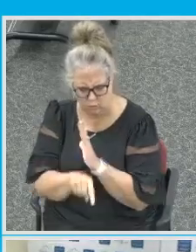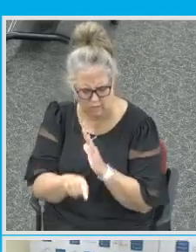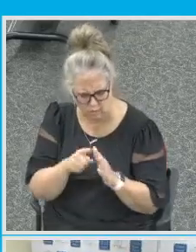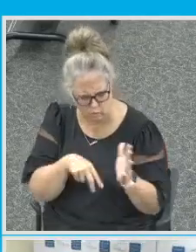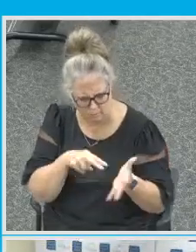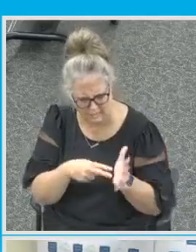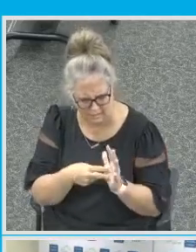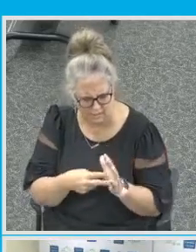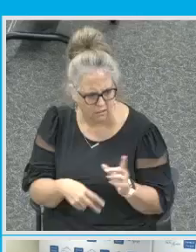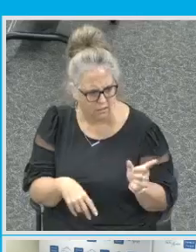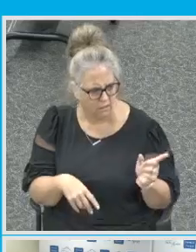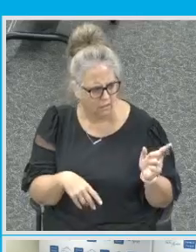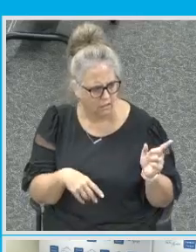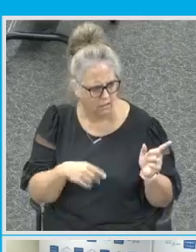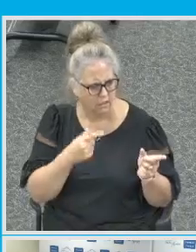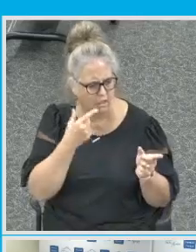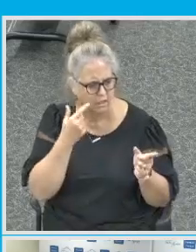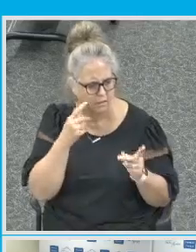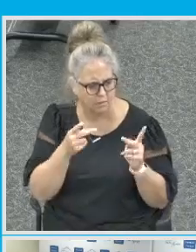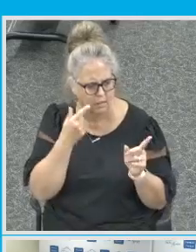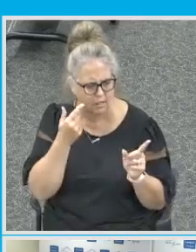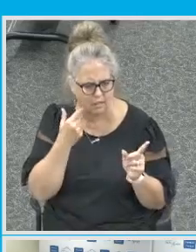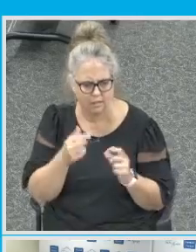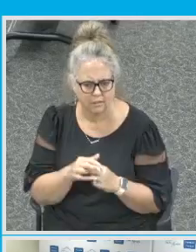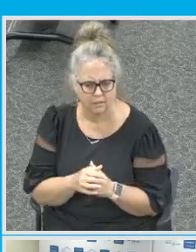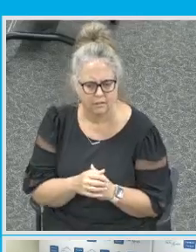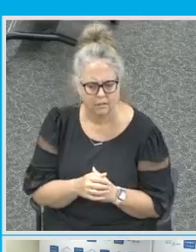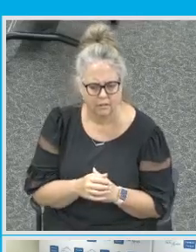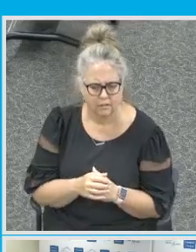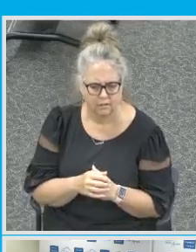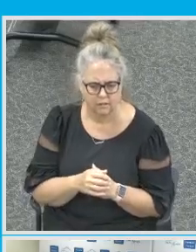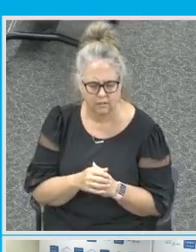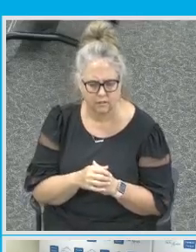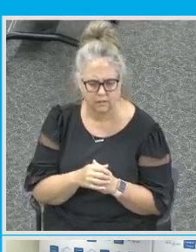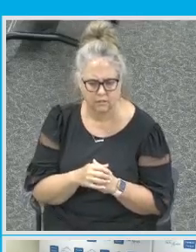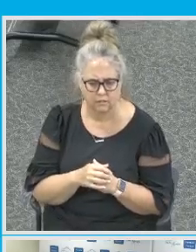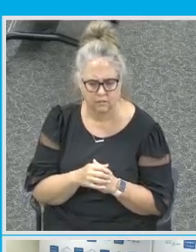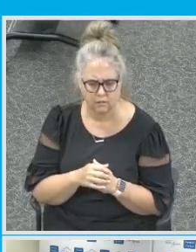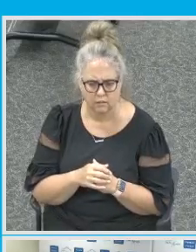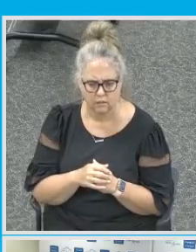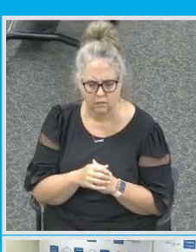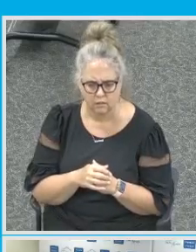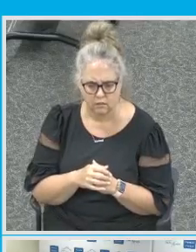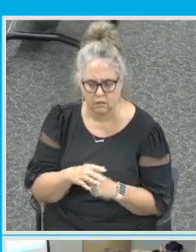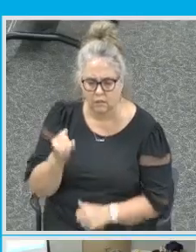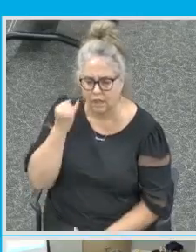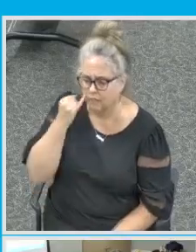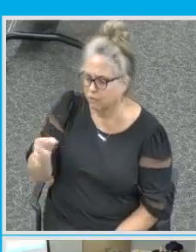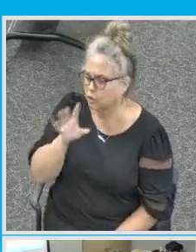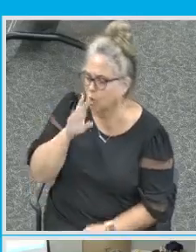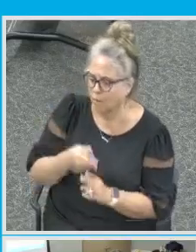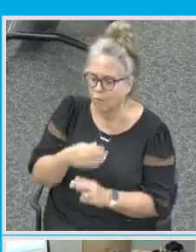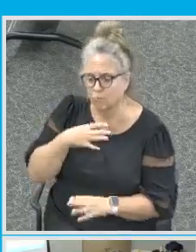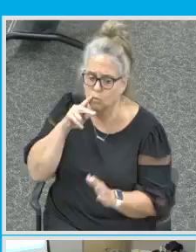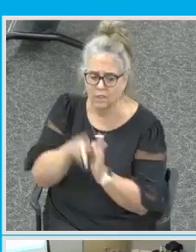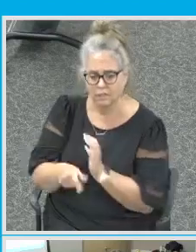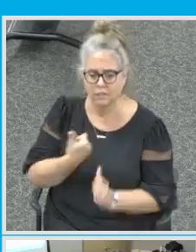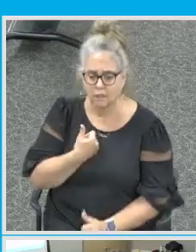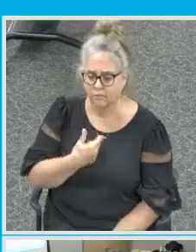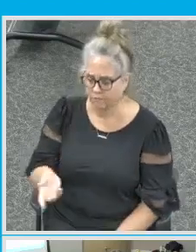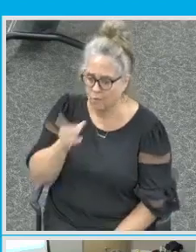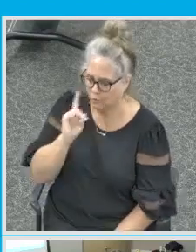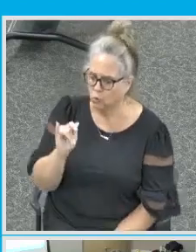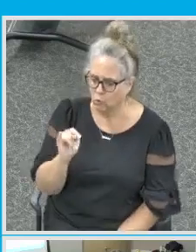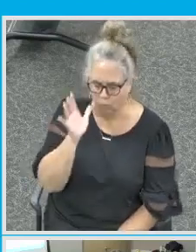Okay. A couple of them. Number one is that if we talk about it, they'll do it. I actually had a individual come to